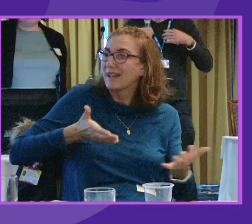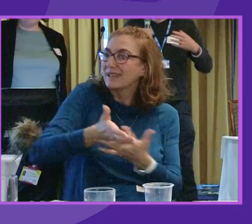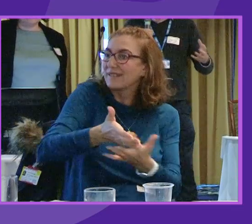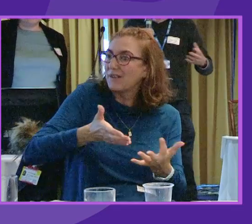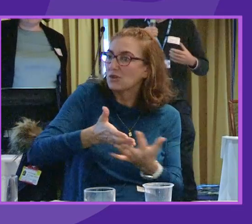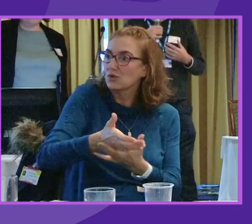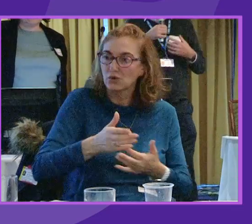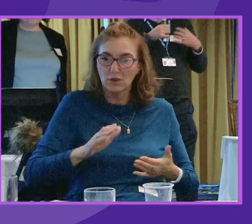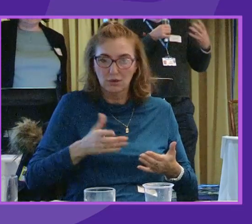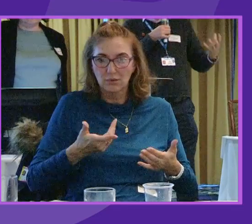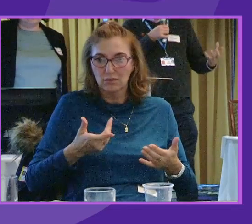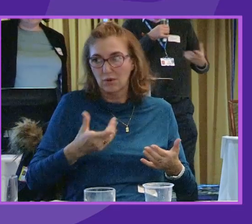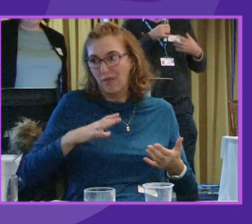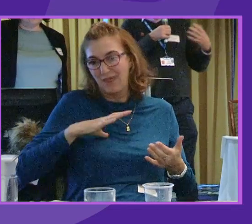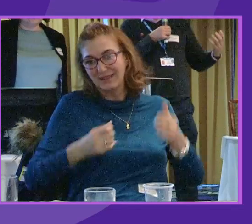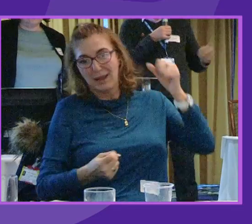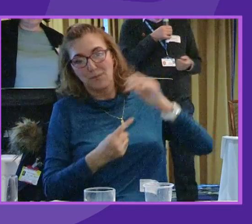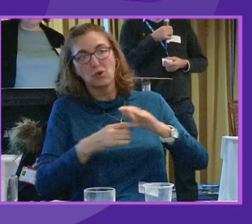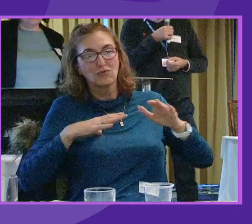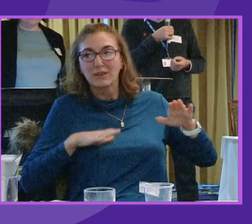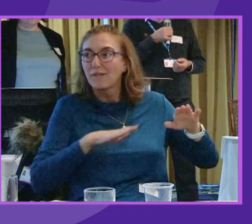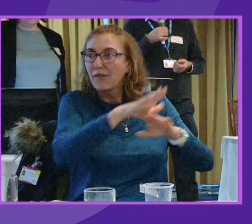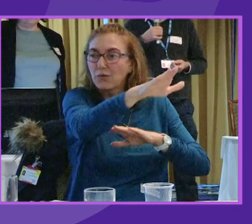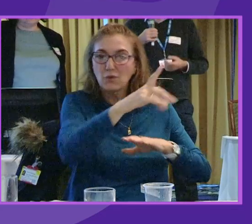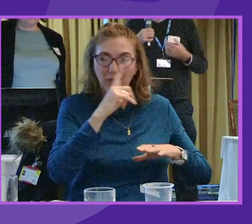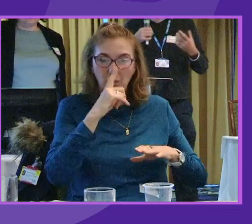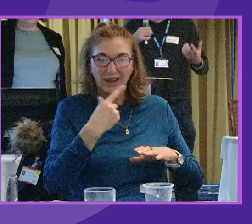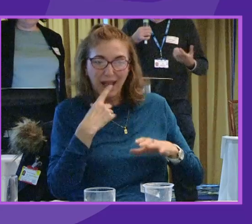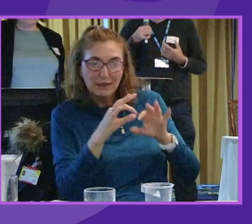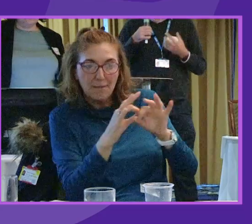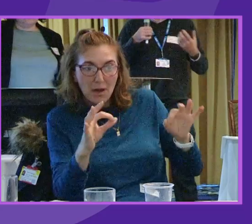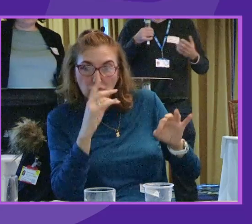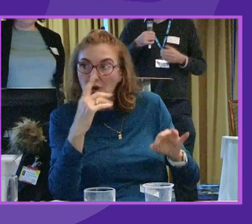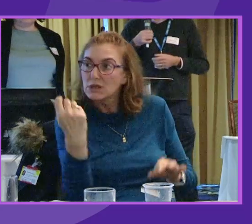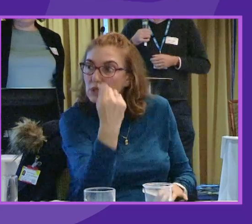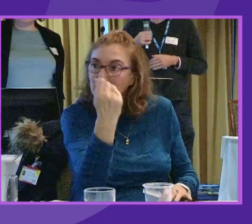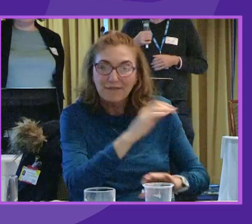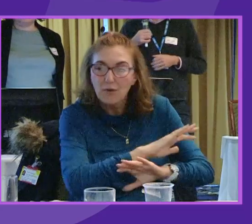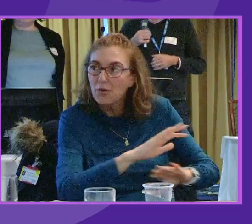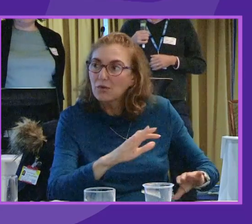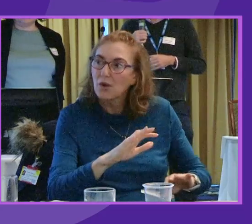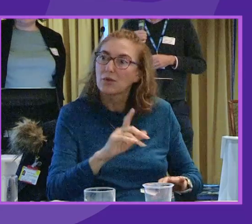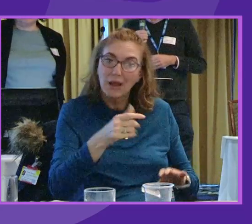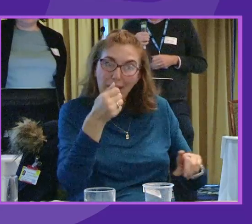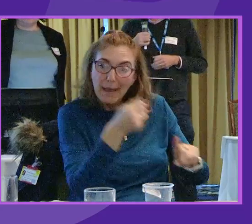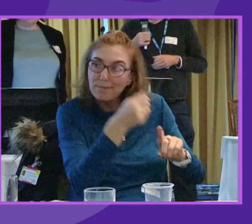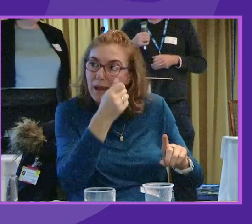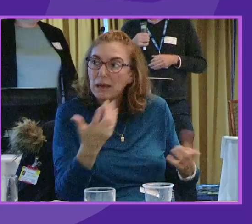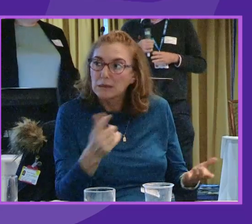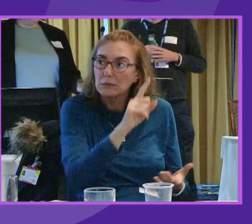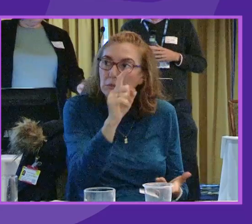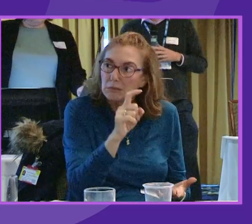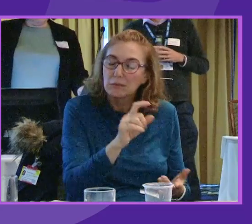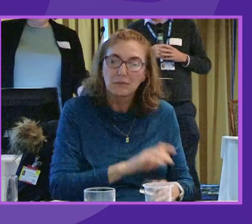to offer, which is going to be crucial as we then progress in terms of what's measured and we're able to demonstrate what we're delivering